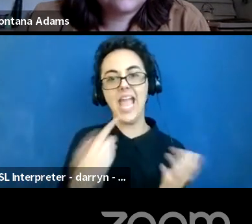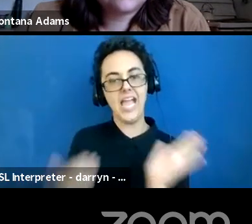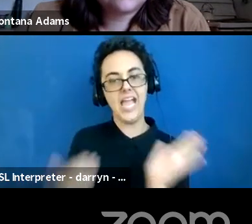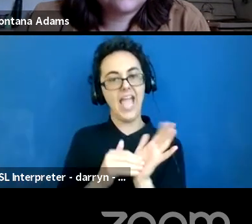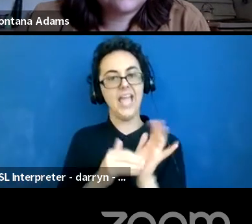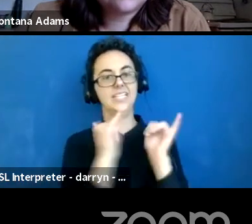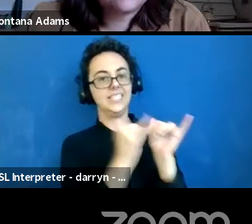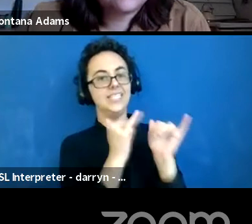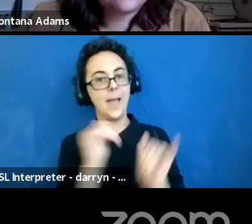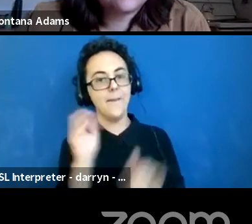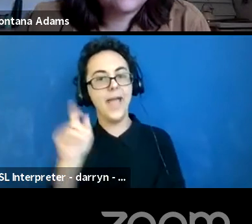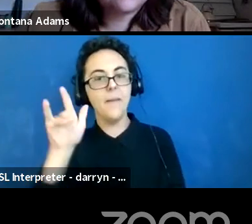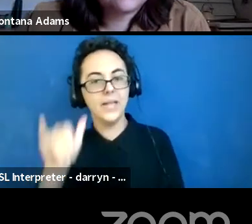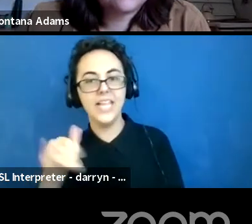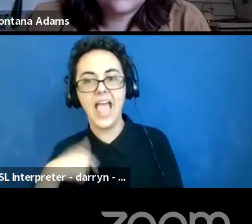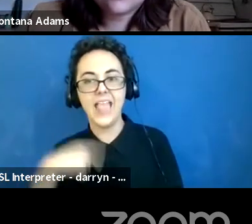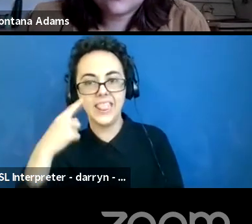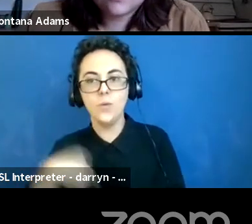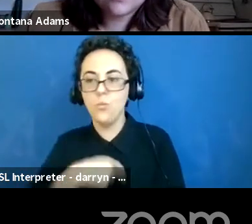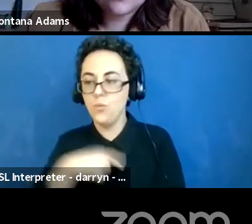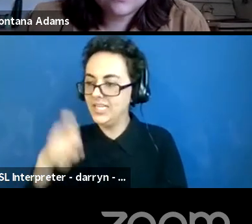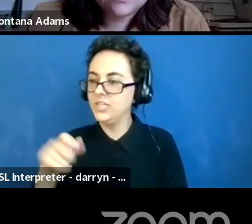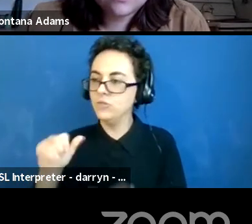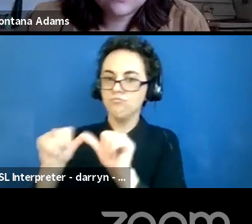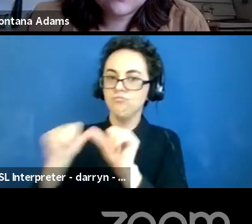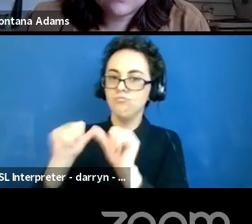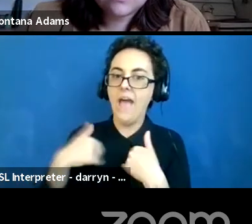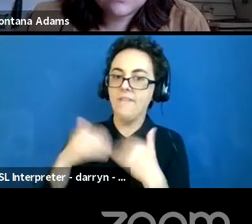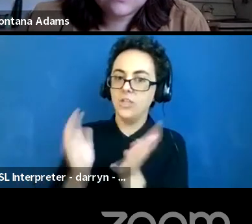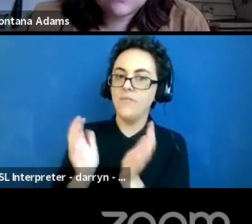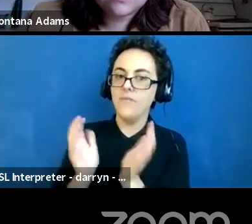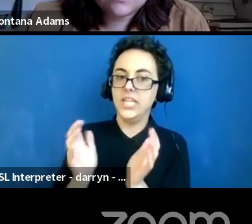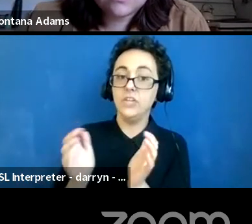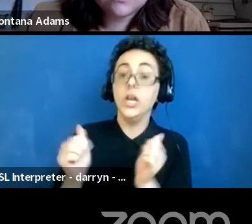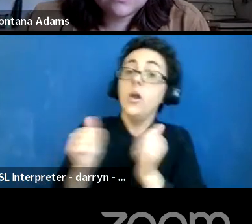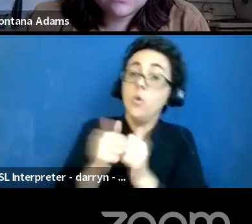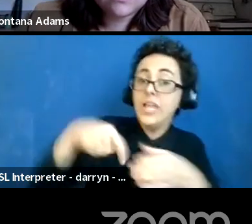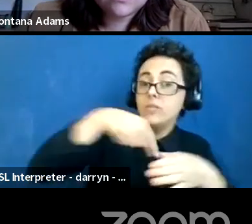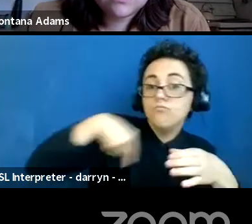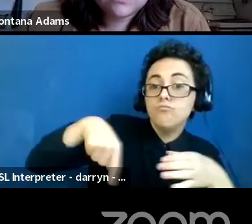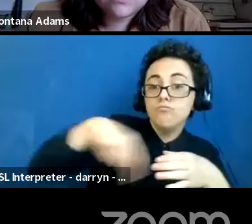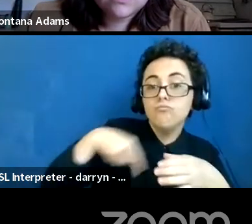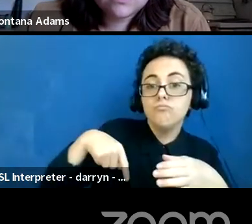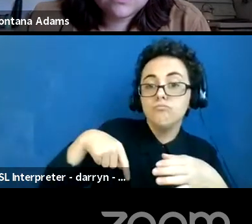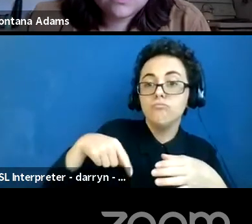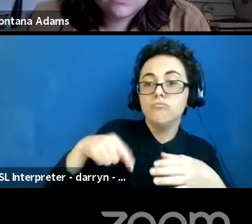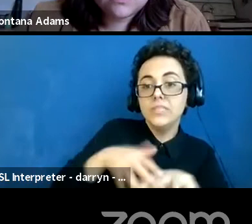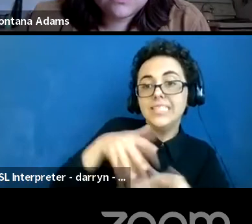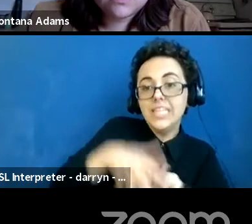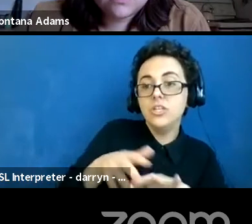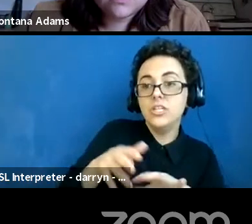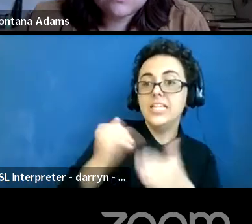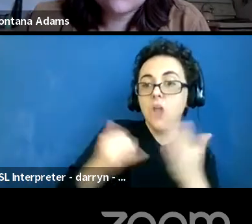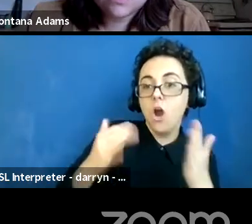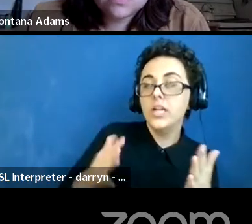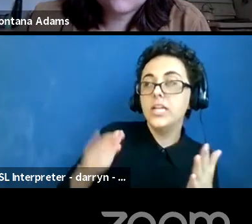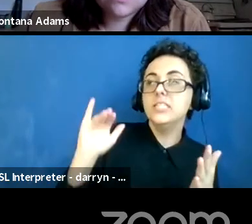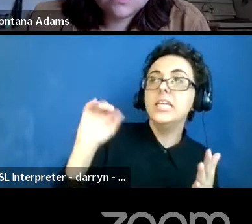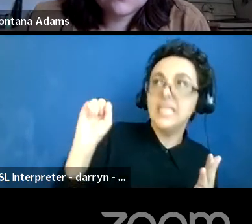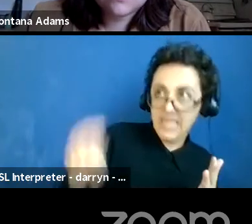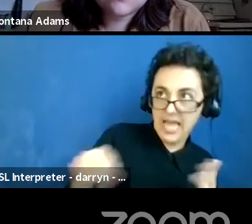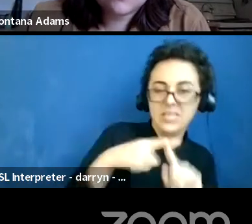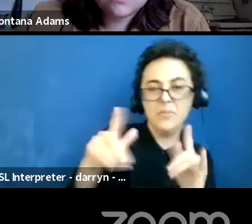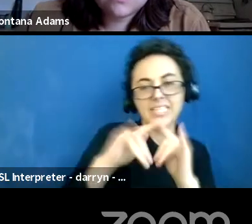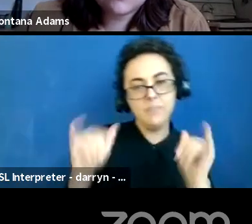these conversations with not only Native artists, but artists, you know, other minority artists, you know, LGBT artists,